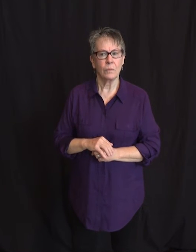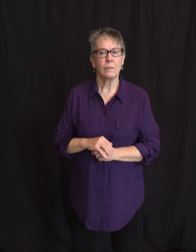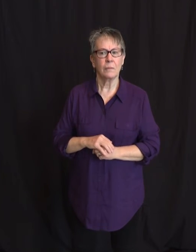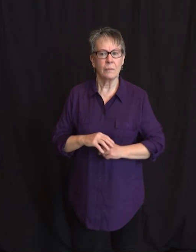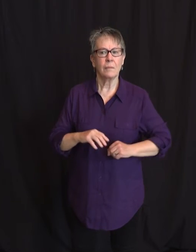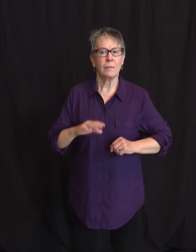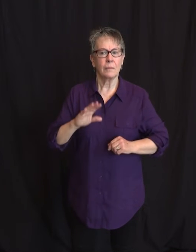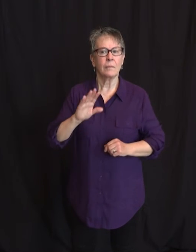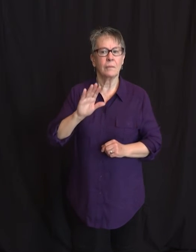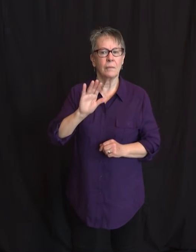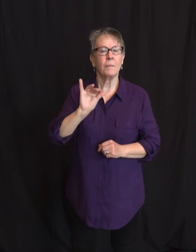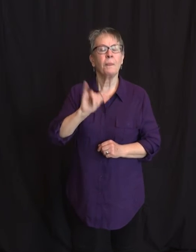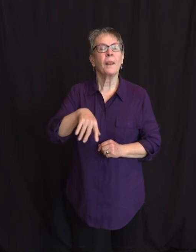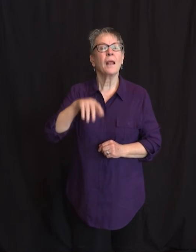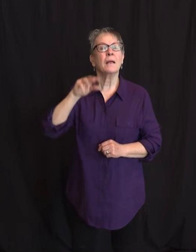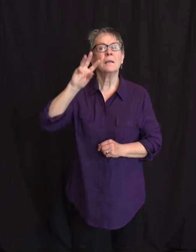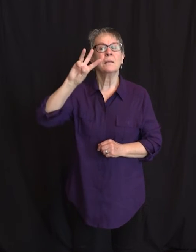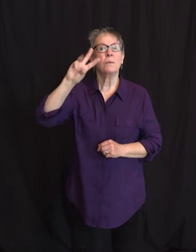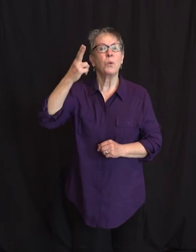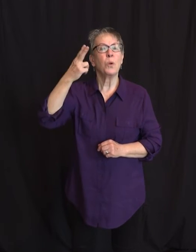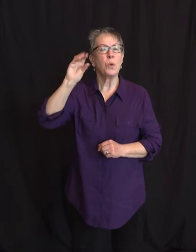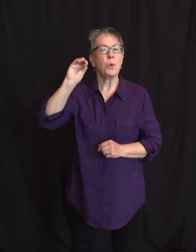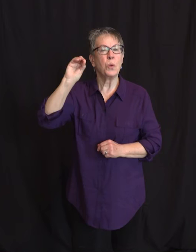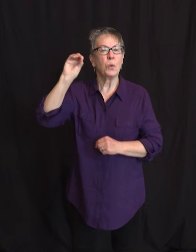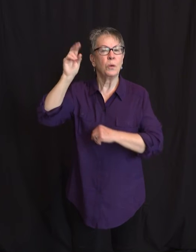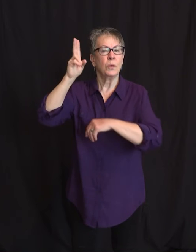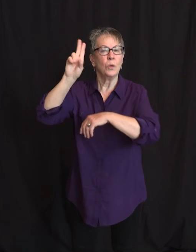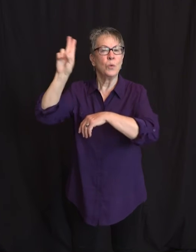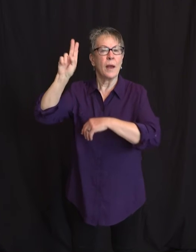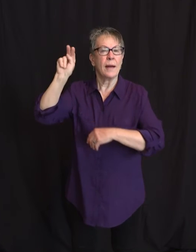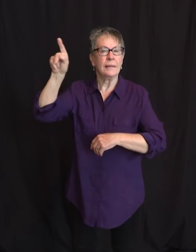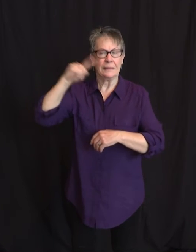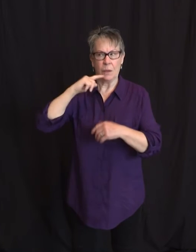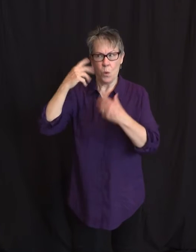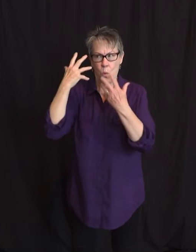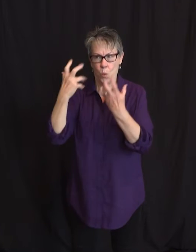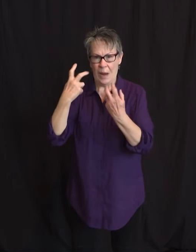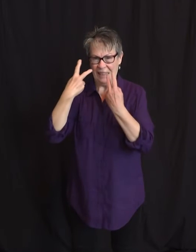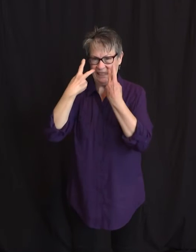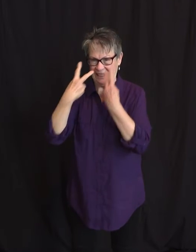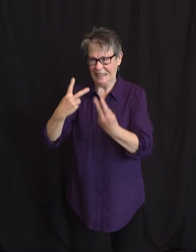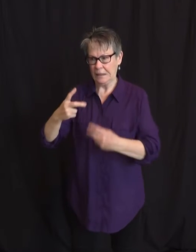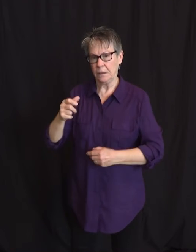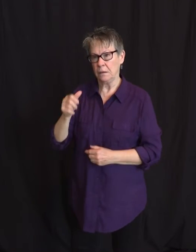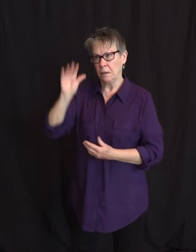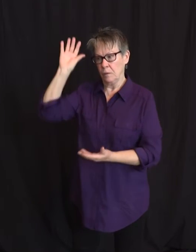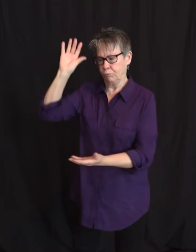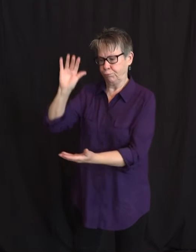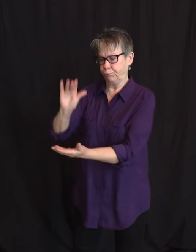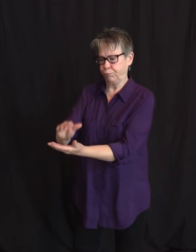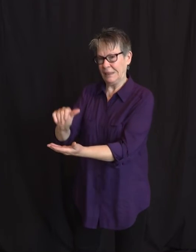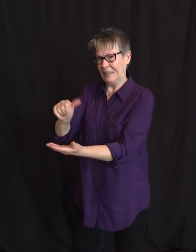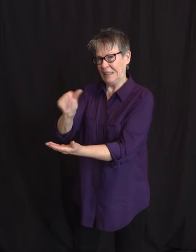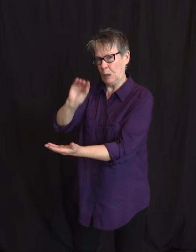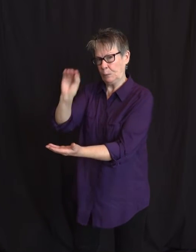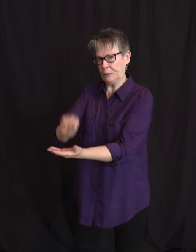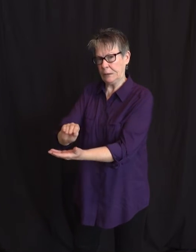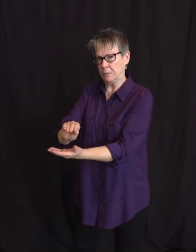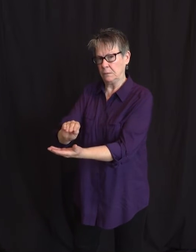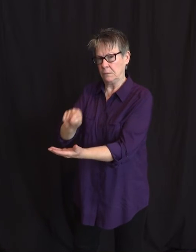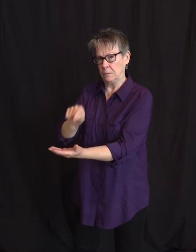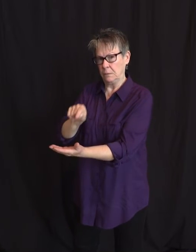it's through a testing of a particular community, we discuss prison population, or long-term care, or healthcare workers, or in sort